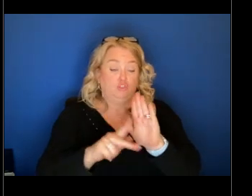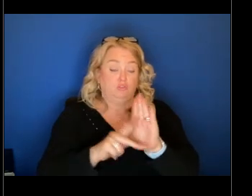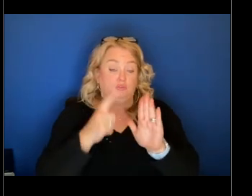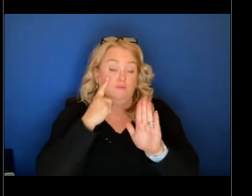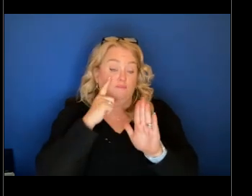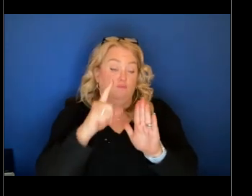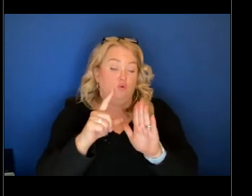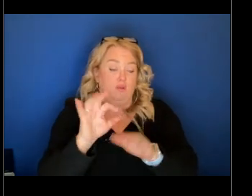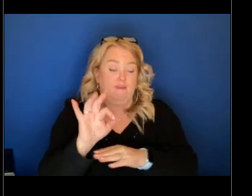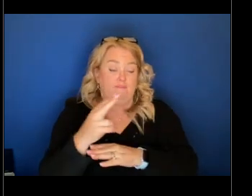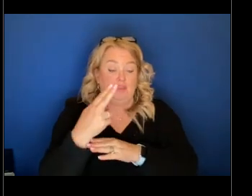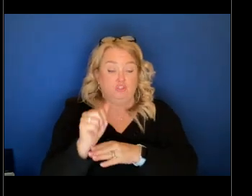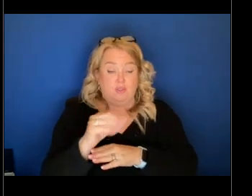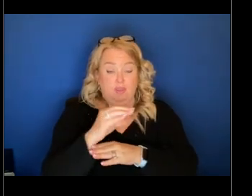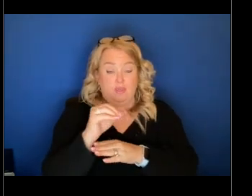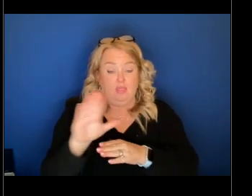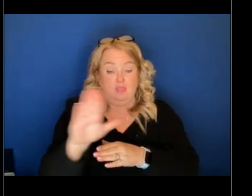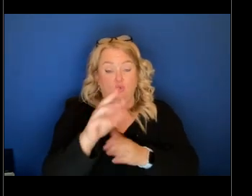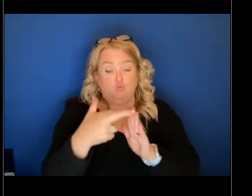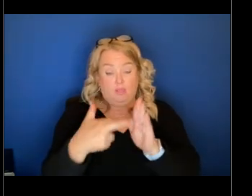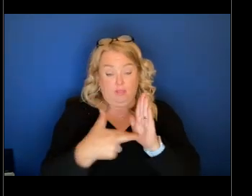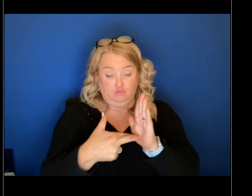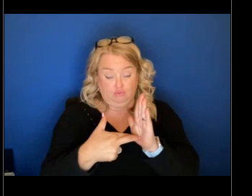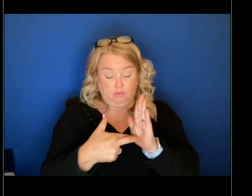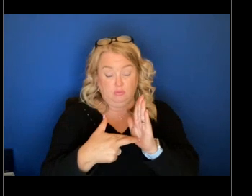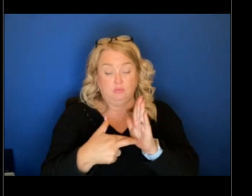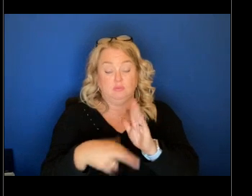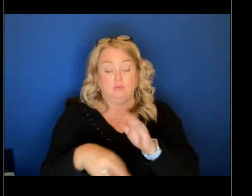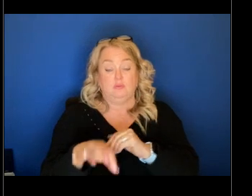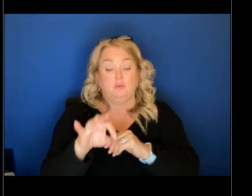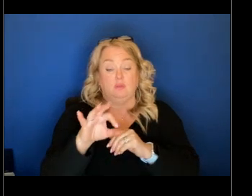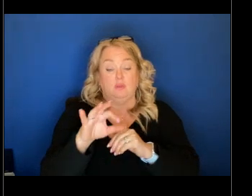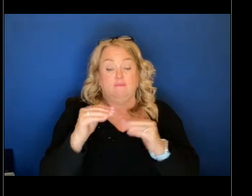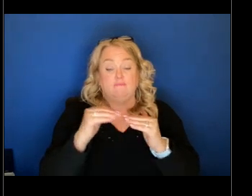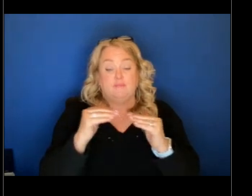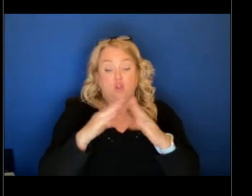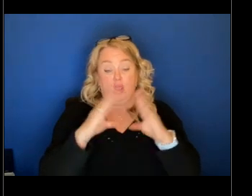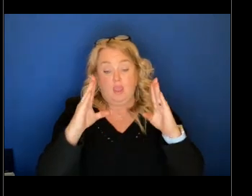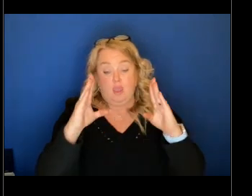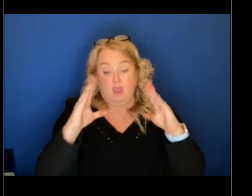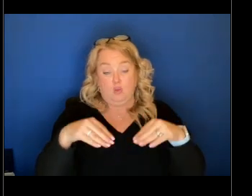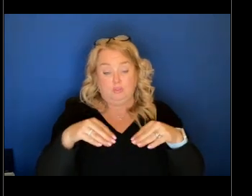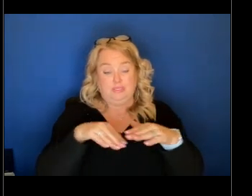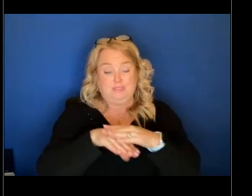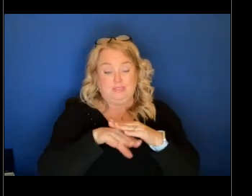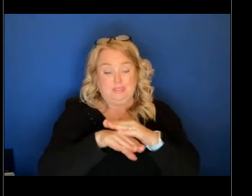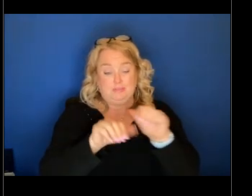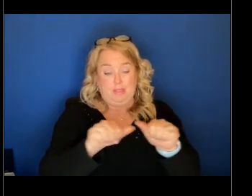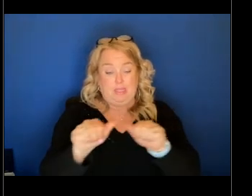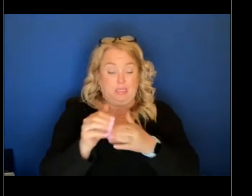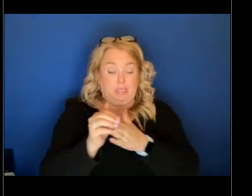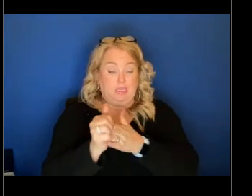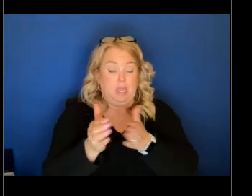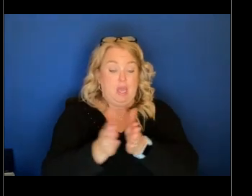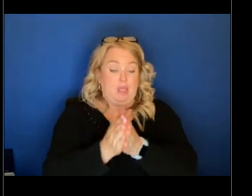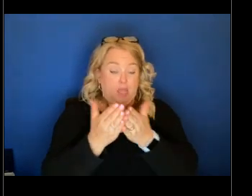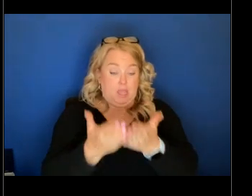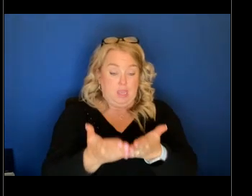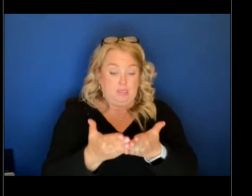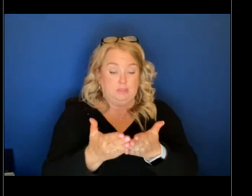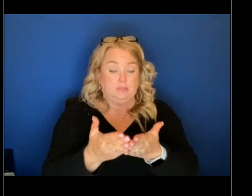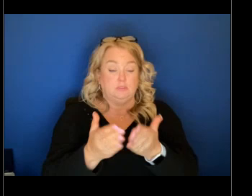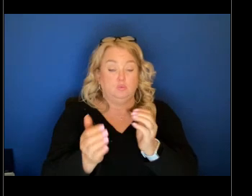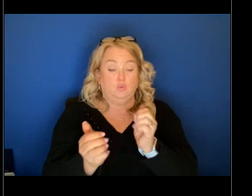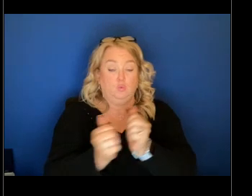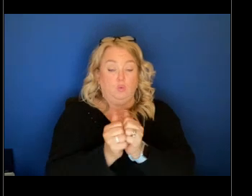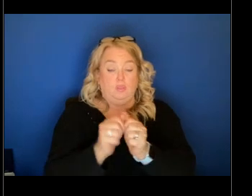Housing Act and its regulations, the Fair Housing Accessibility Guidelines and the supplemental questions and answers,